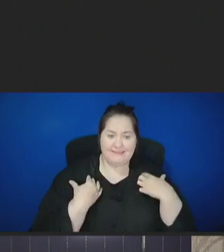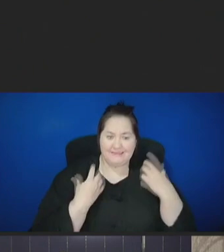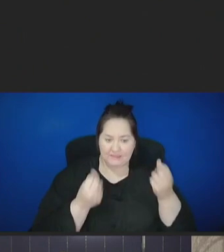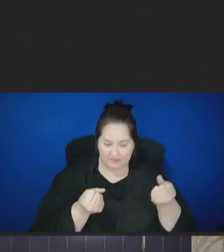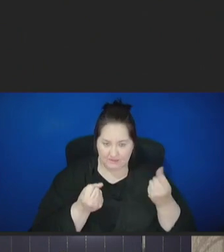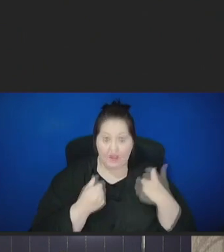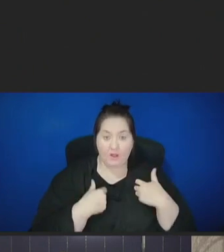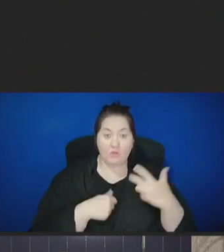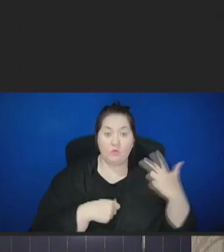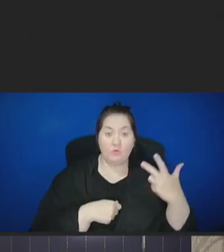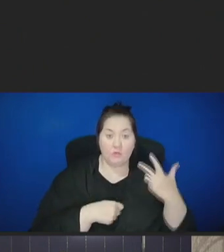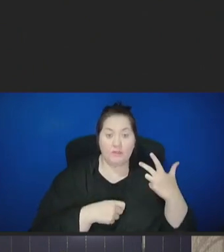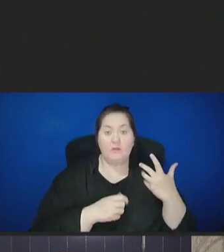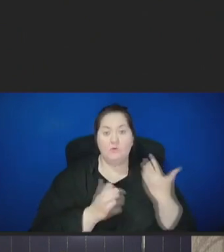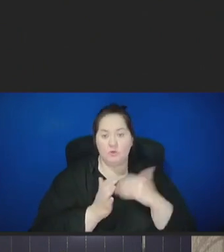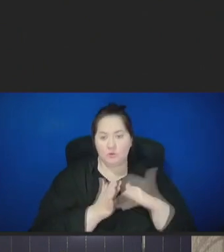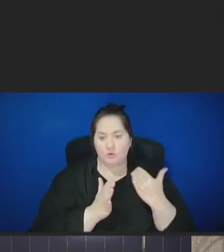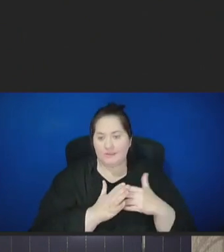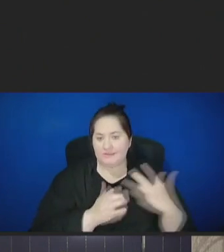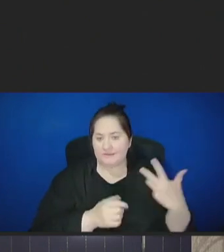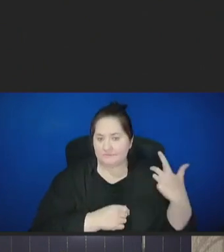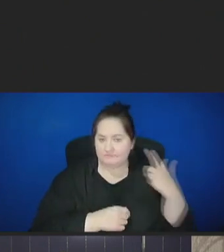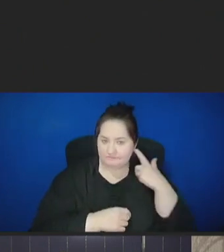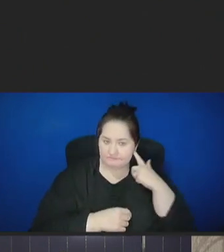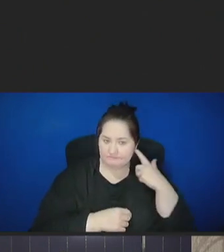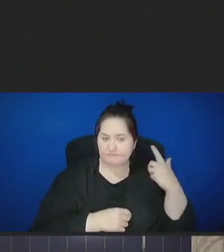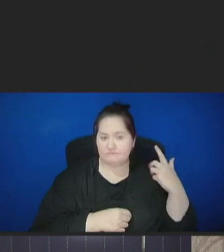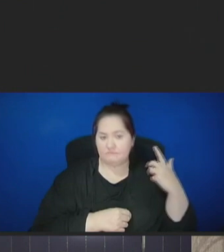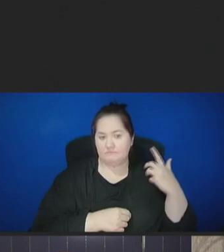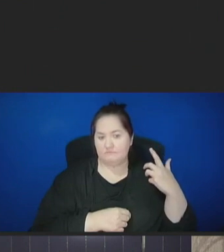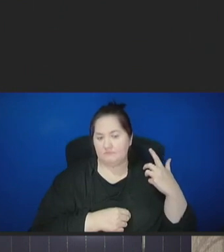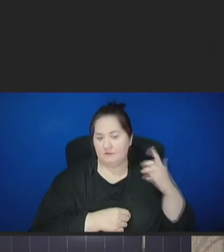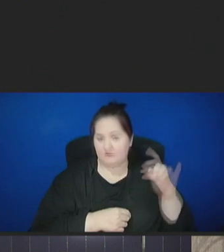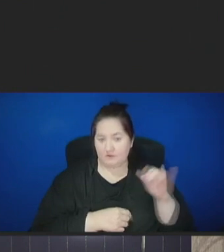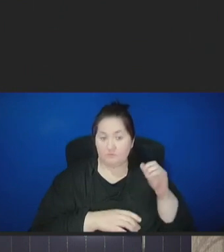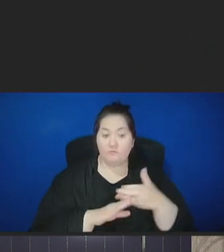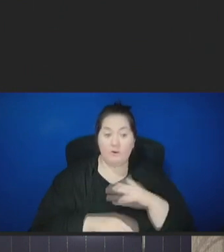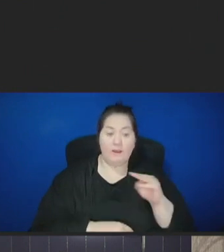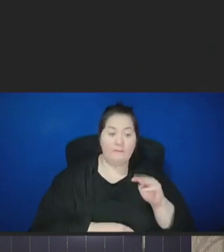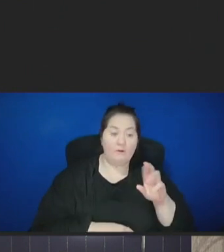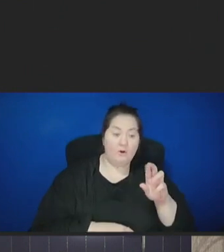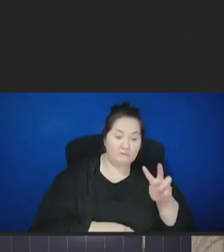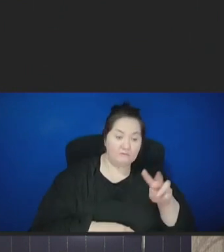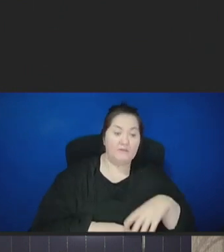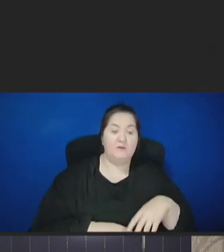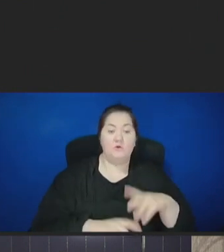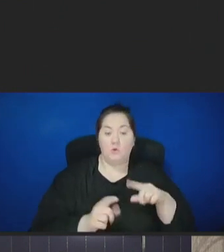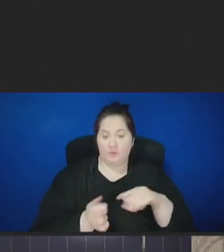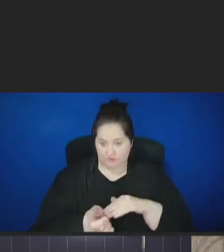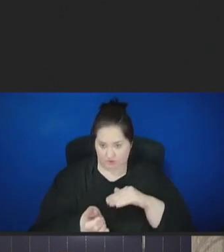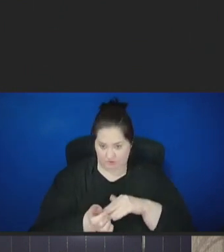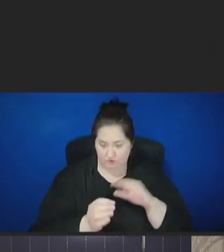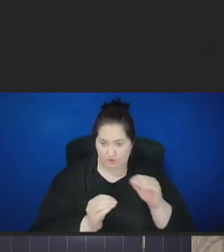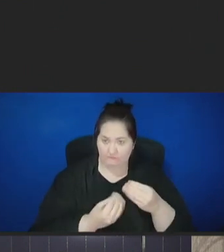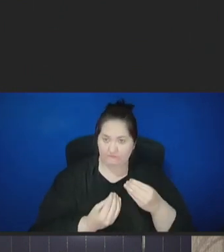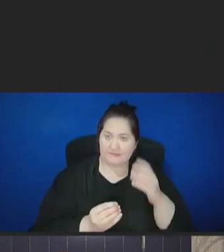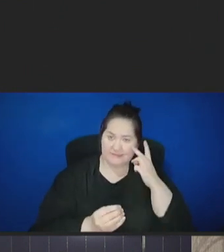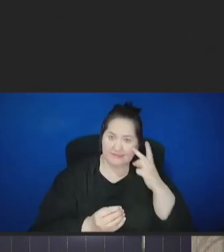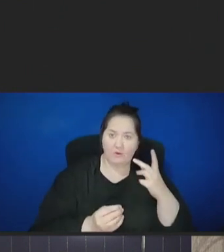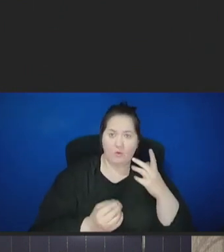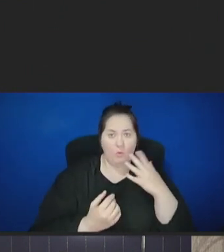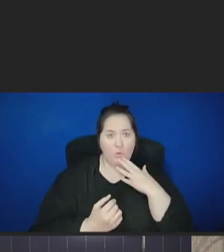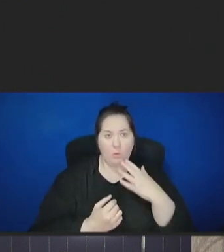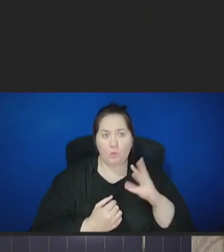3 recurrent ear infections leading up to the MMRV, my wife goes in that doctor's office. We think it's a well visit to see how we can get our kid